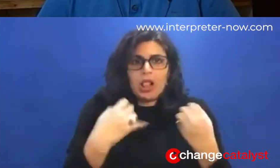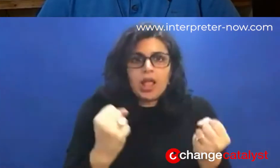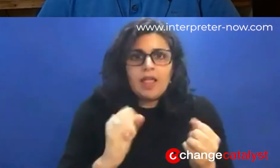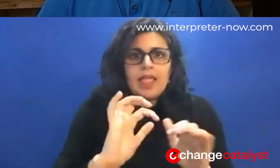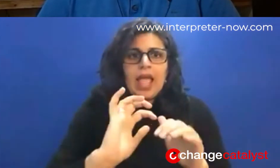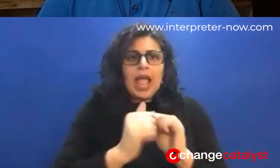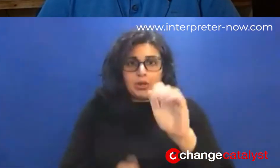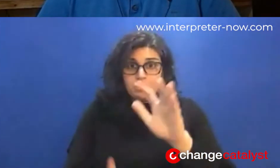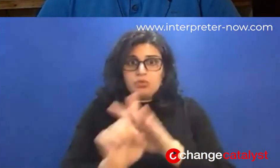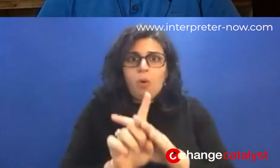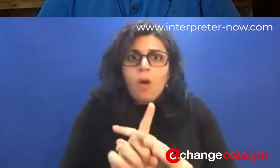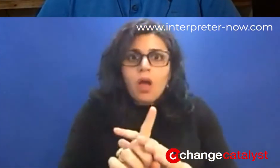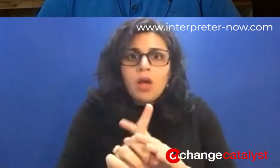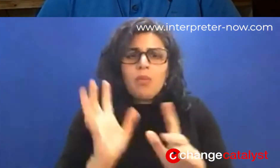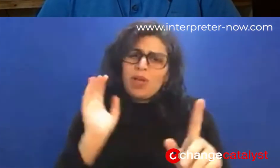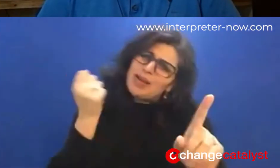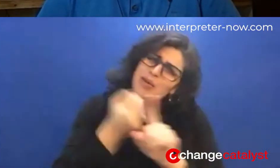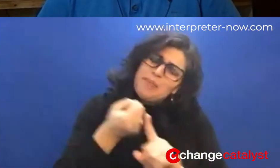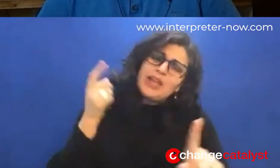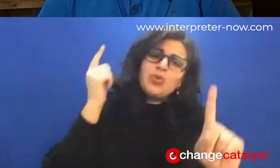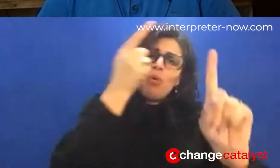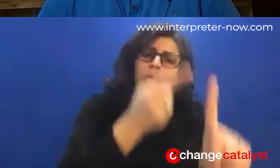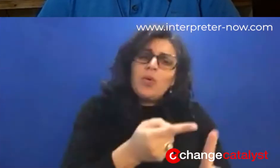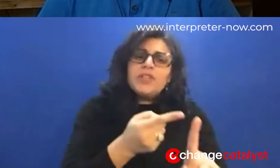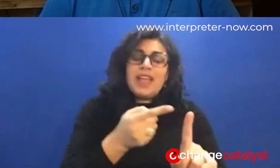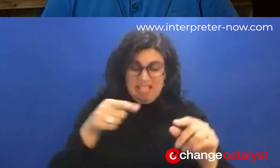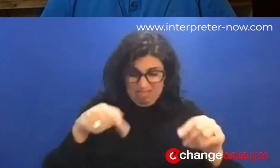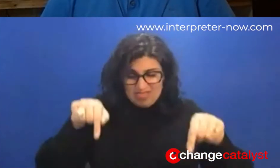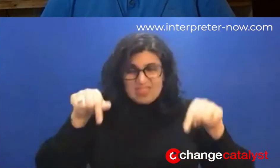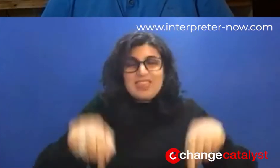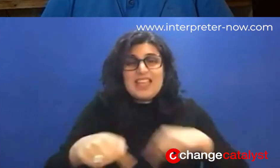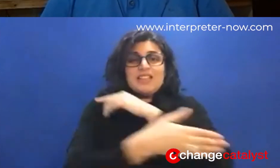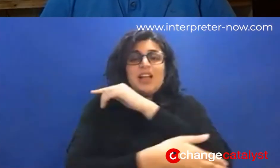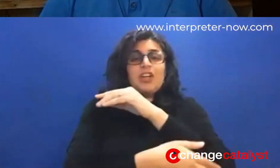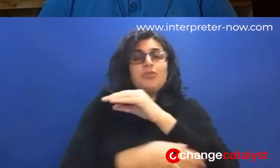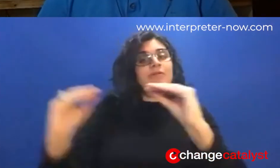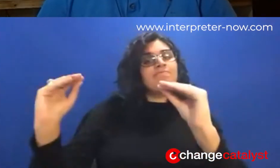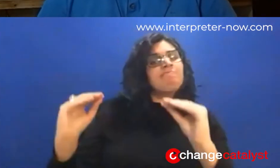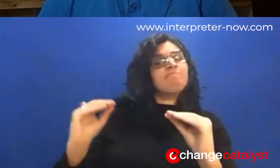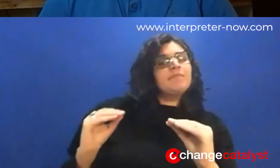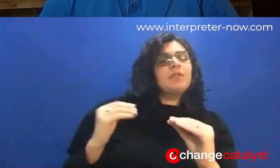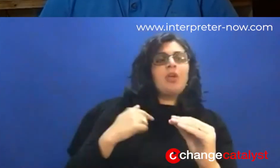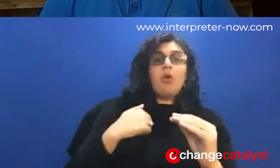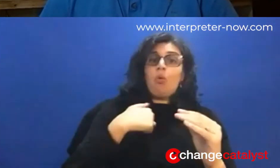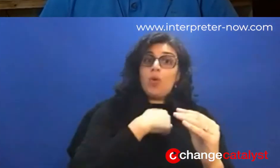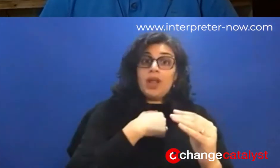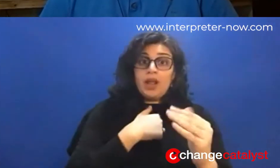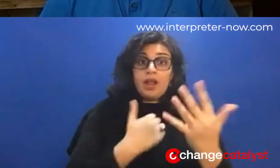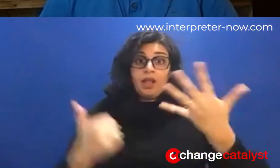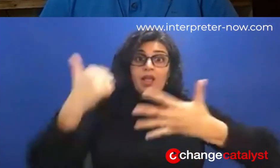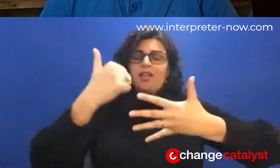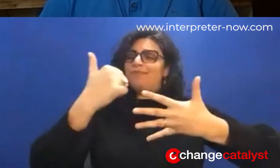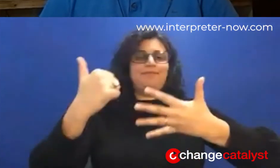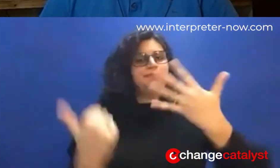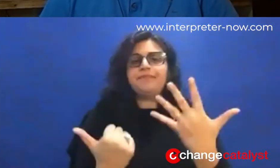goals. This country has told us that we're not a priority. It's time for us to